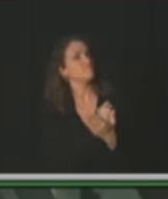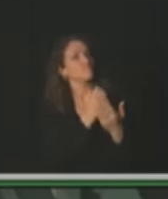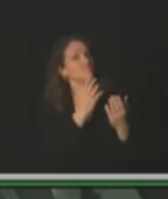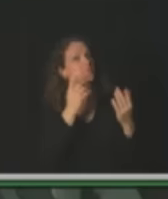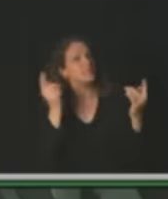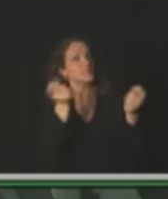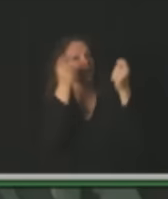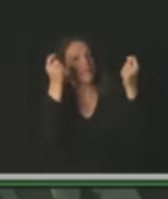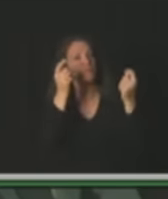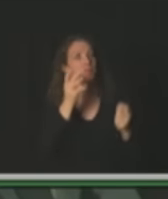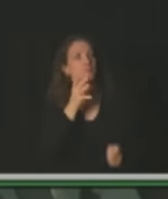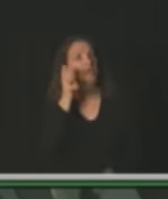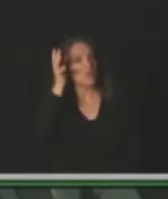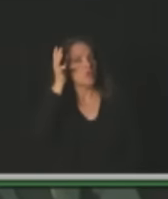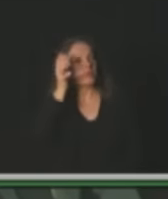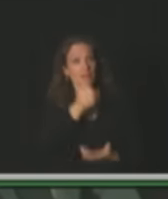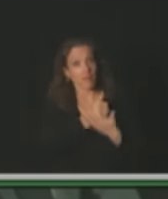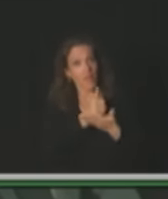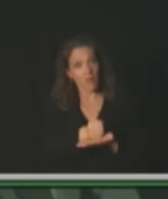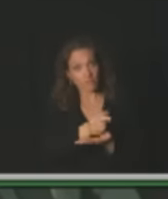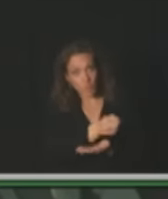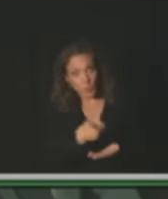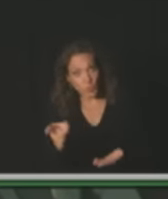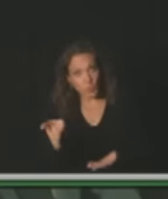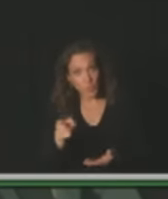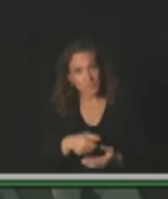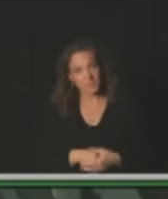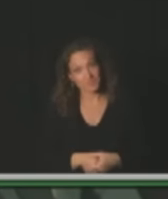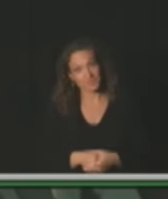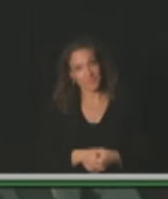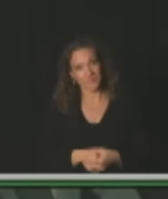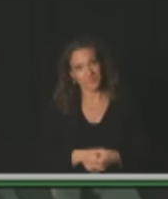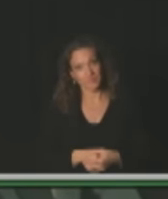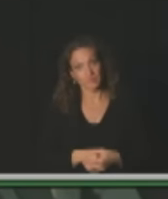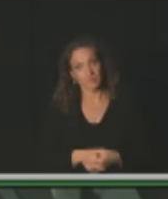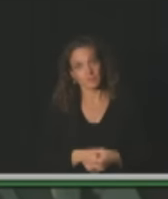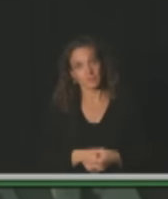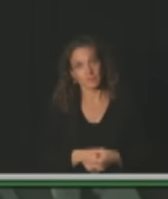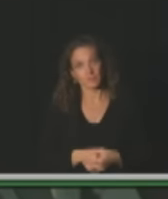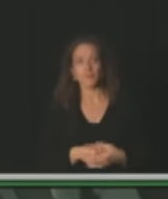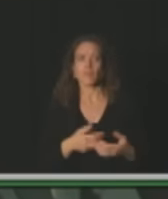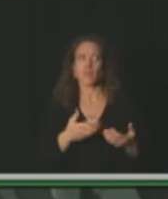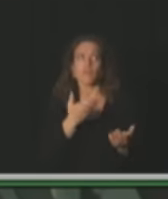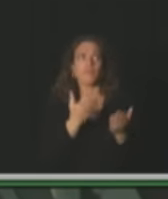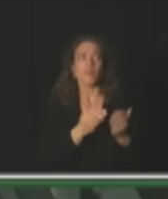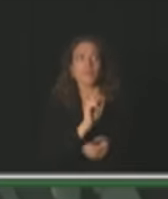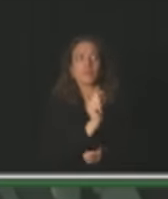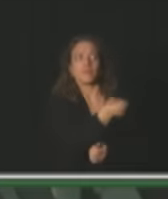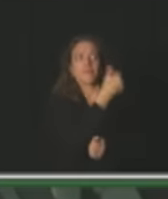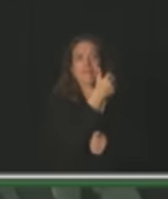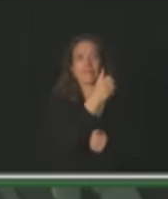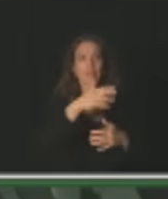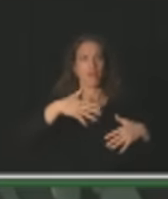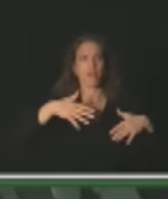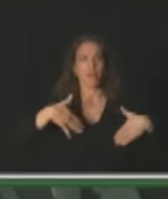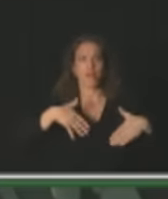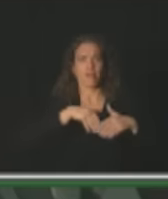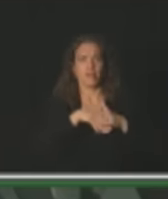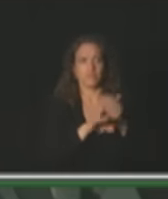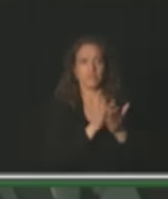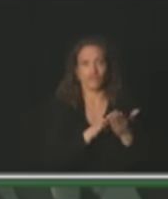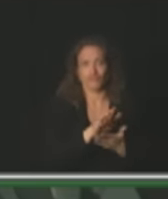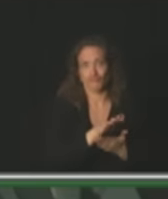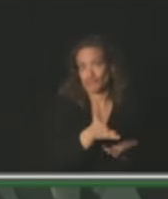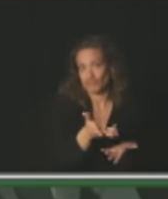parents who helped you, even though they had never gone to college. Today is a day